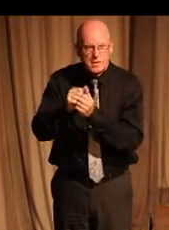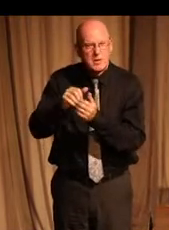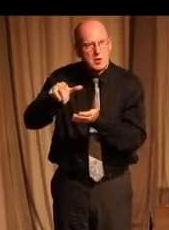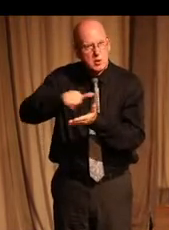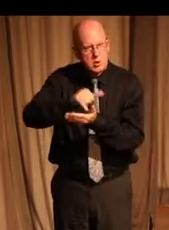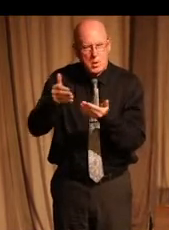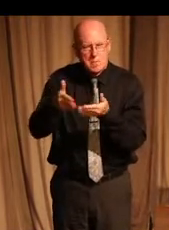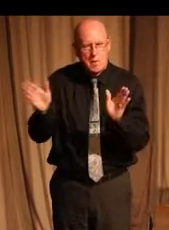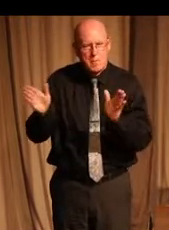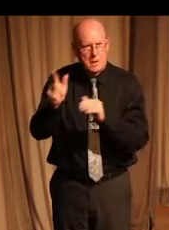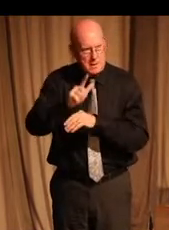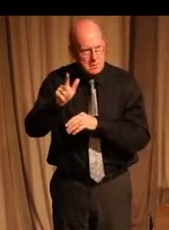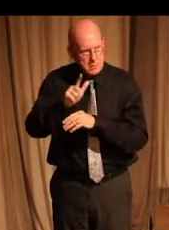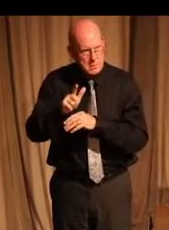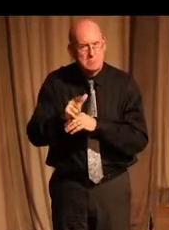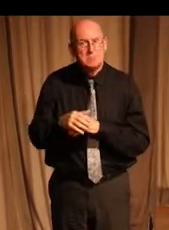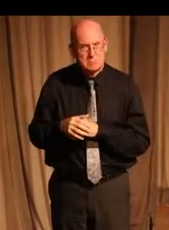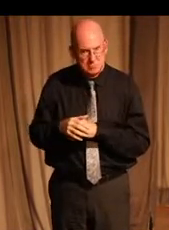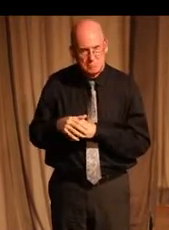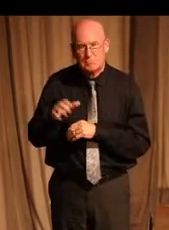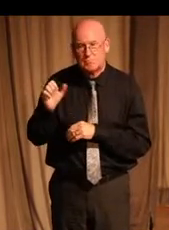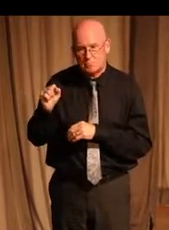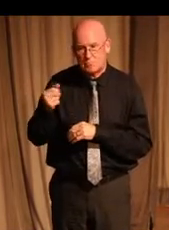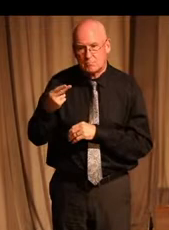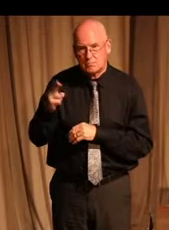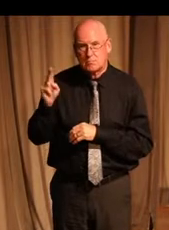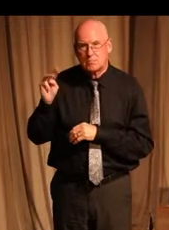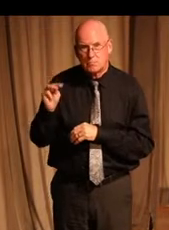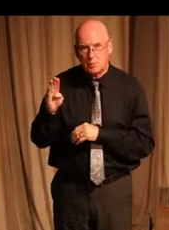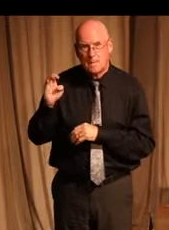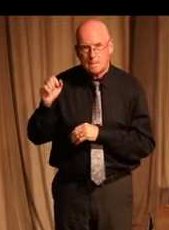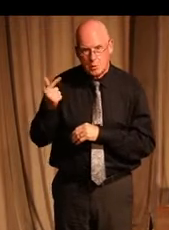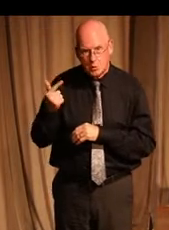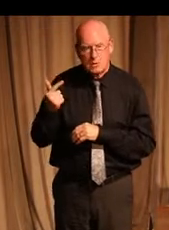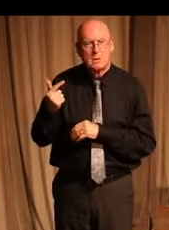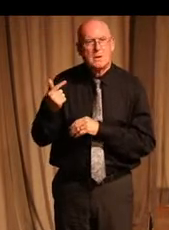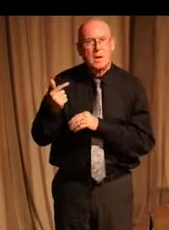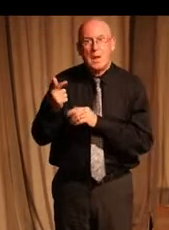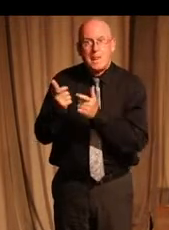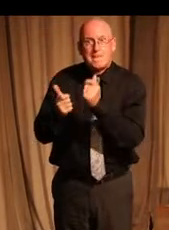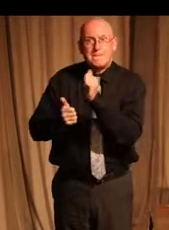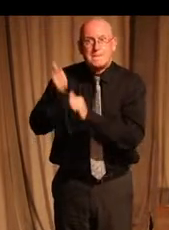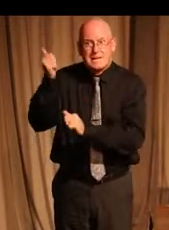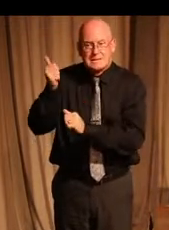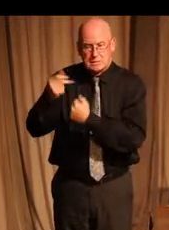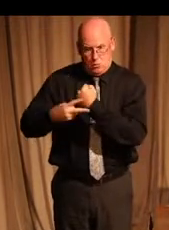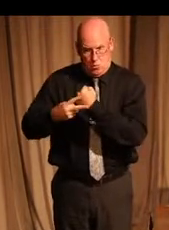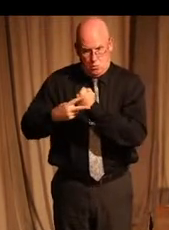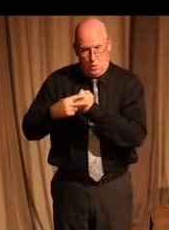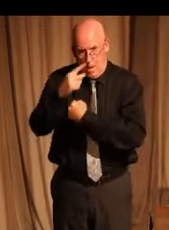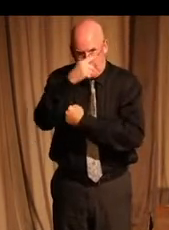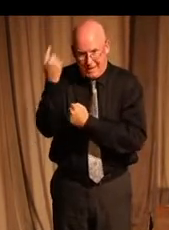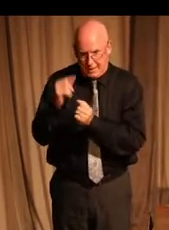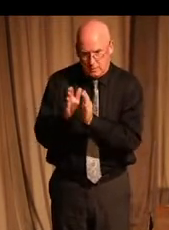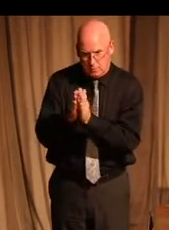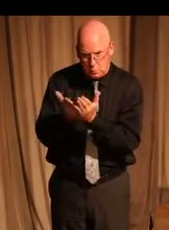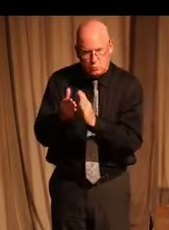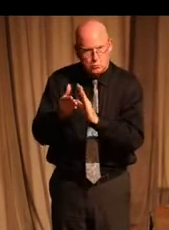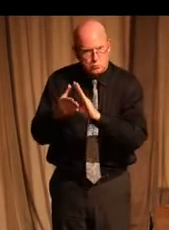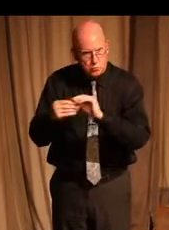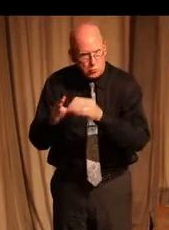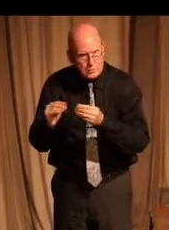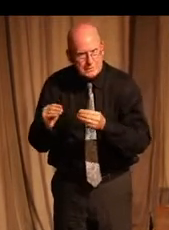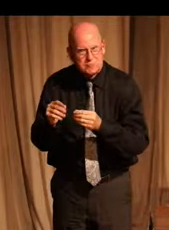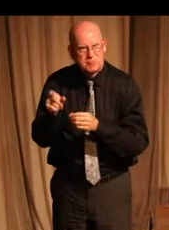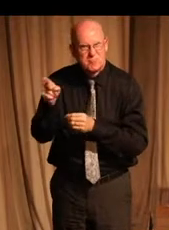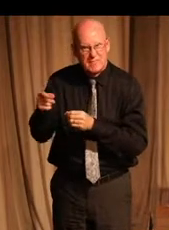but Arturo Schomburg, like the largest holder of like black texts and ephemera in the US, was able to build a library that then became